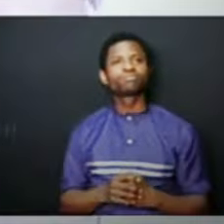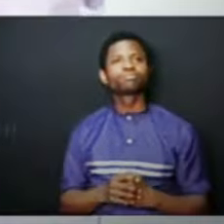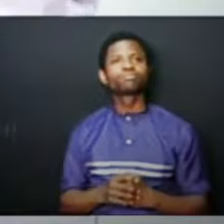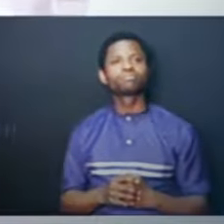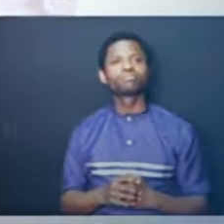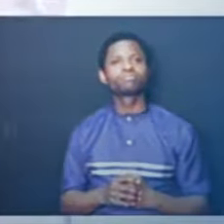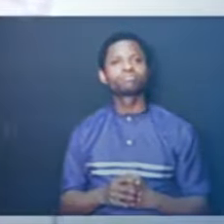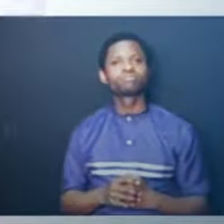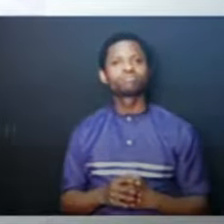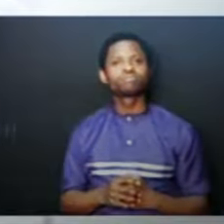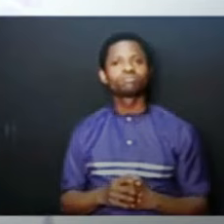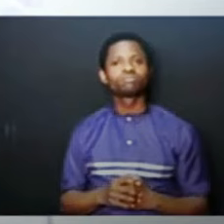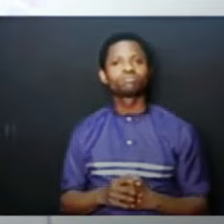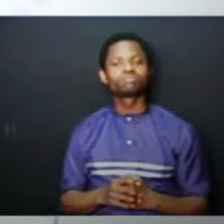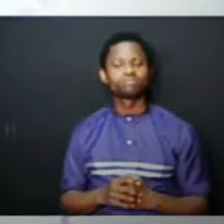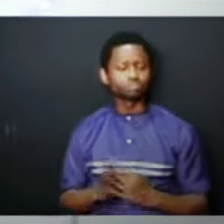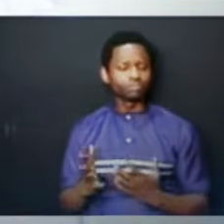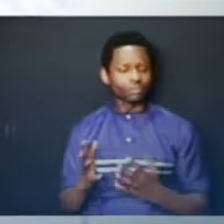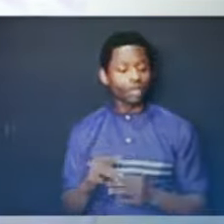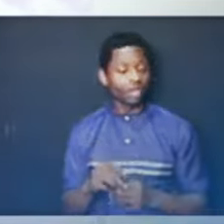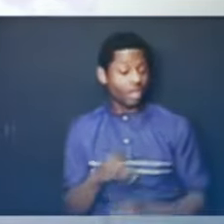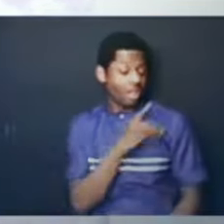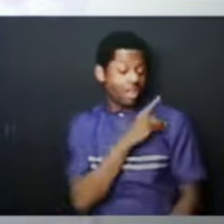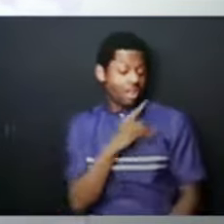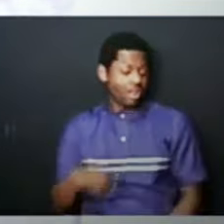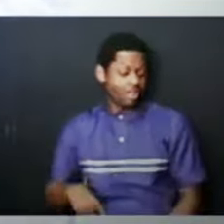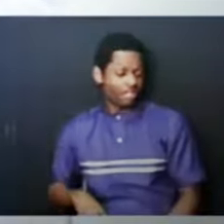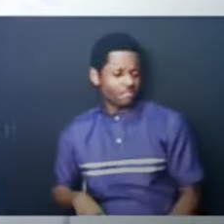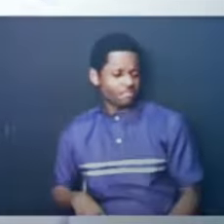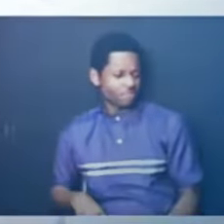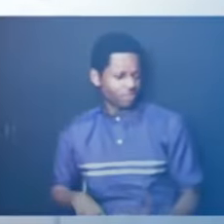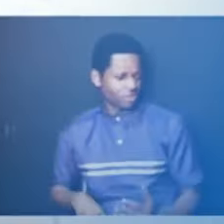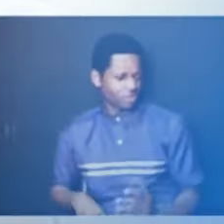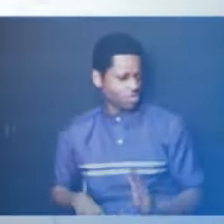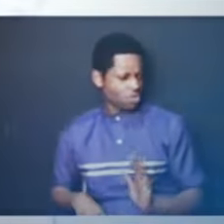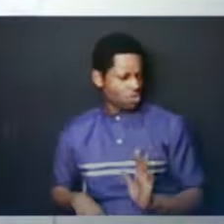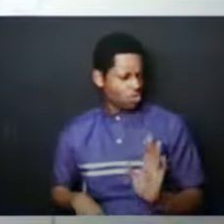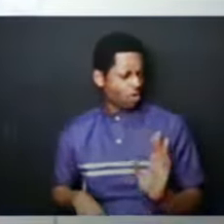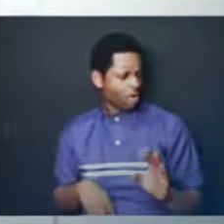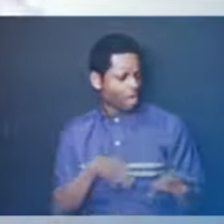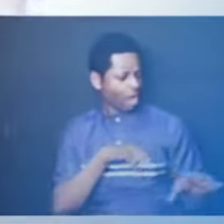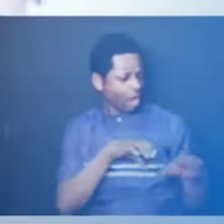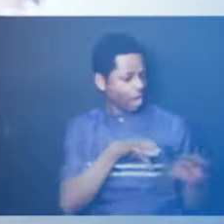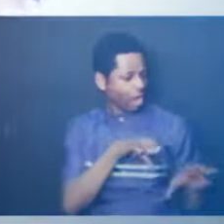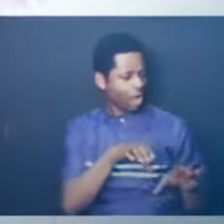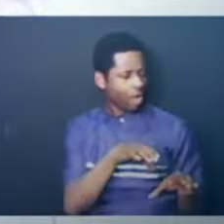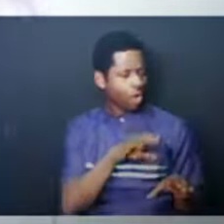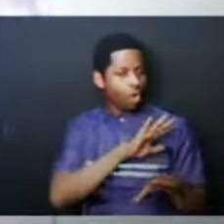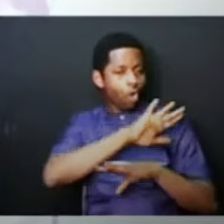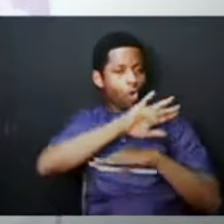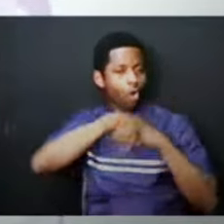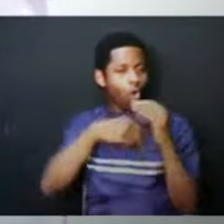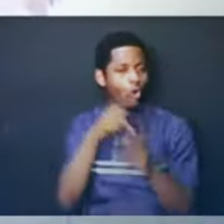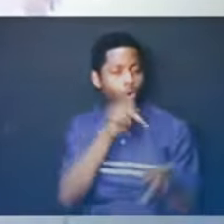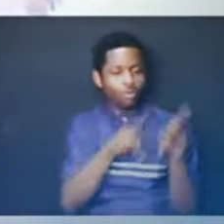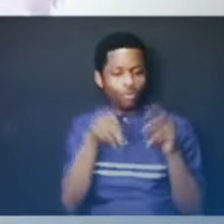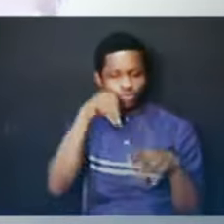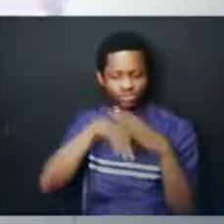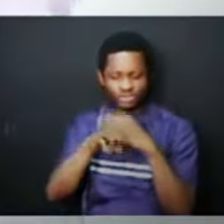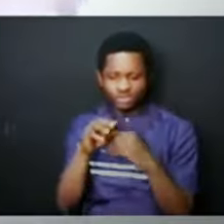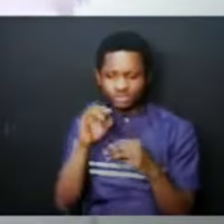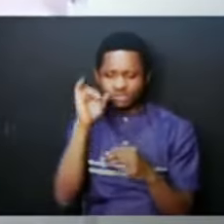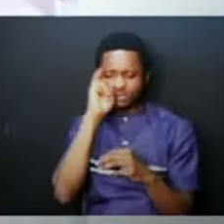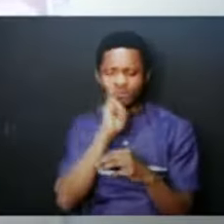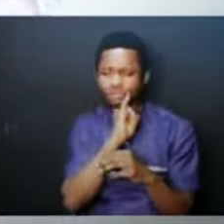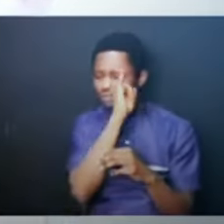no. Now see, this action of David will be praised by all Israel. Adofunum sa David na die no Israel nyina be yi na ye